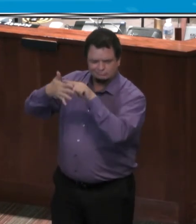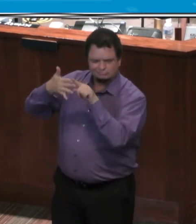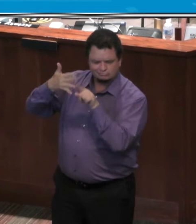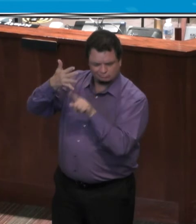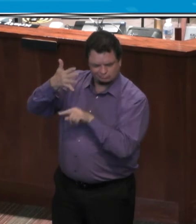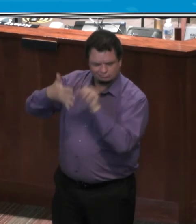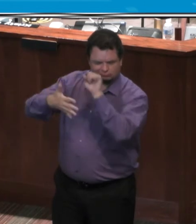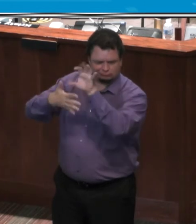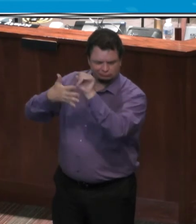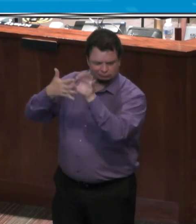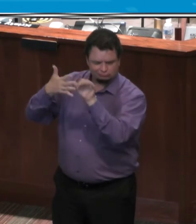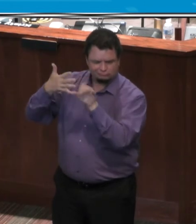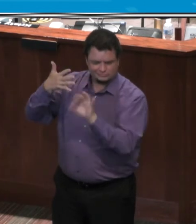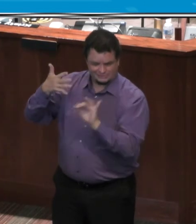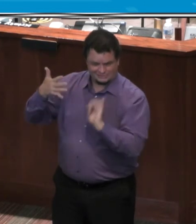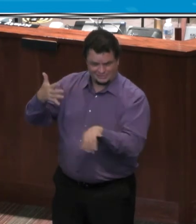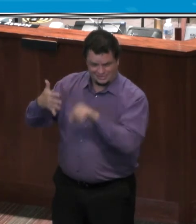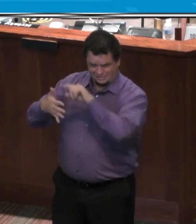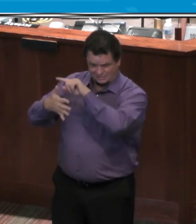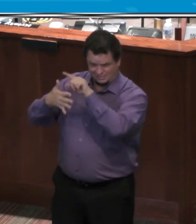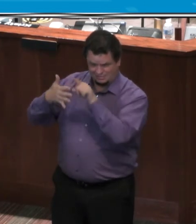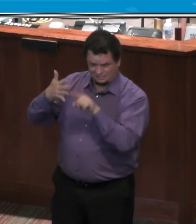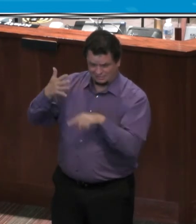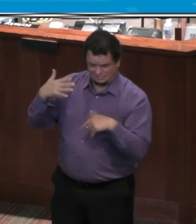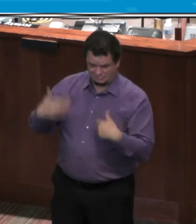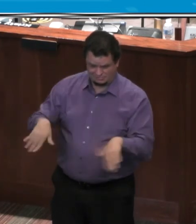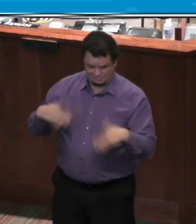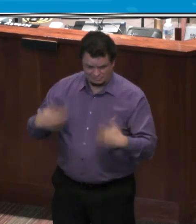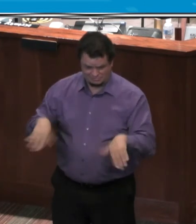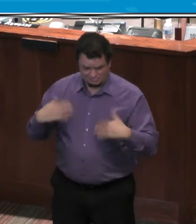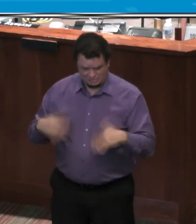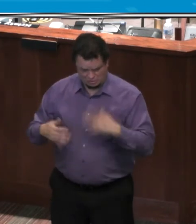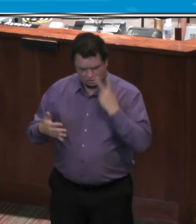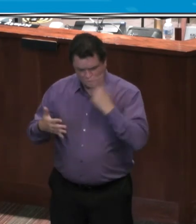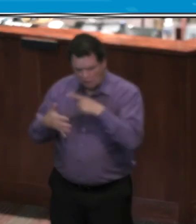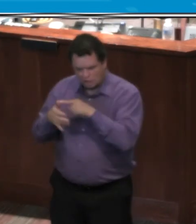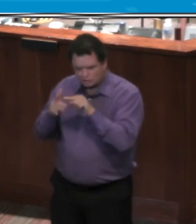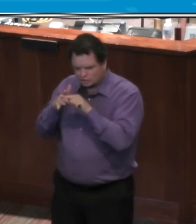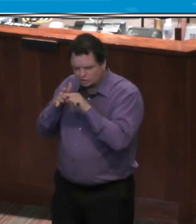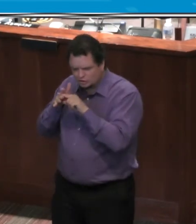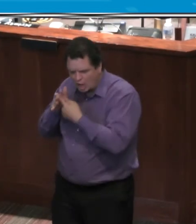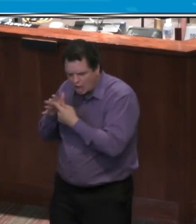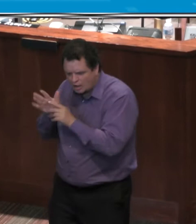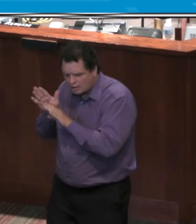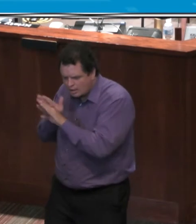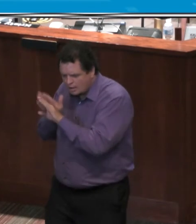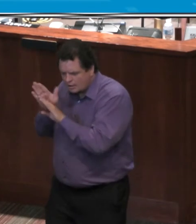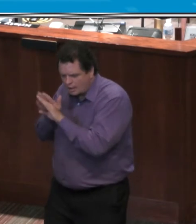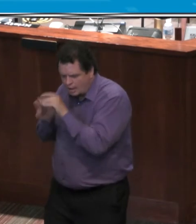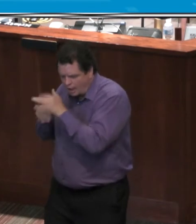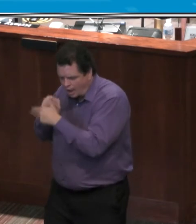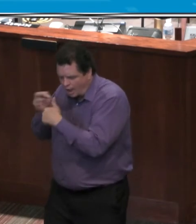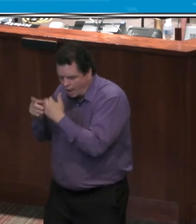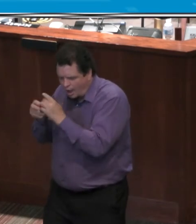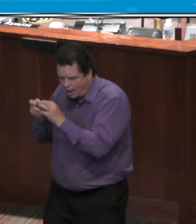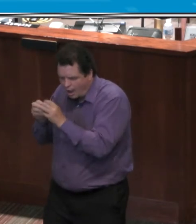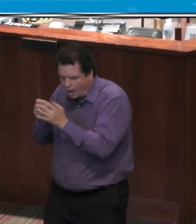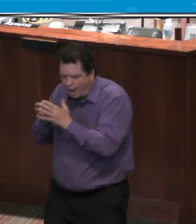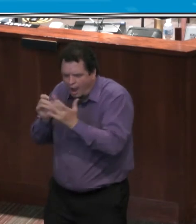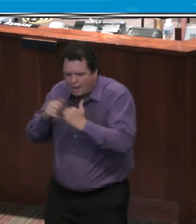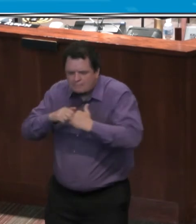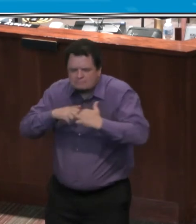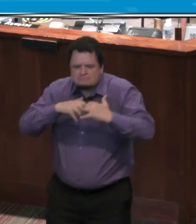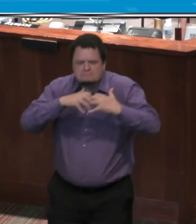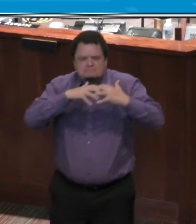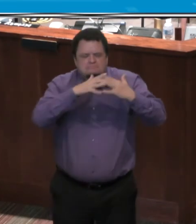at the beginning, and so as I said, our team is currently surging, but it's really built on this strong foundation that they've built. So we are available to